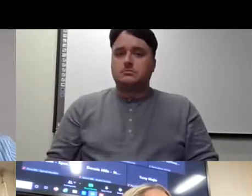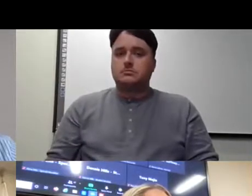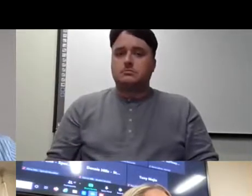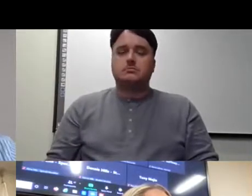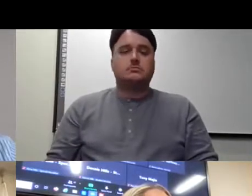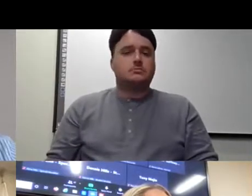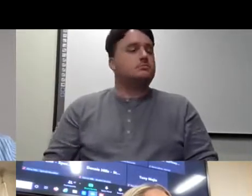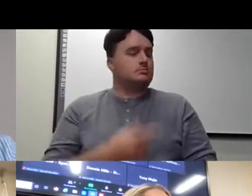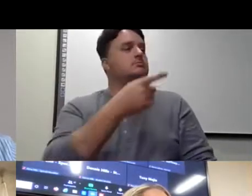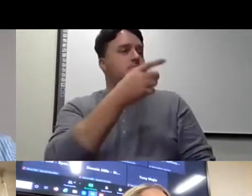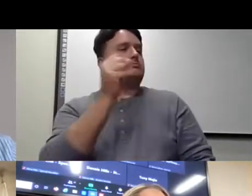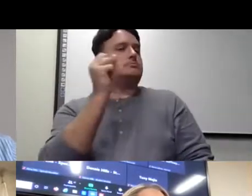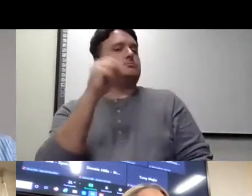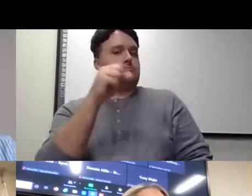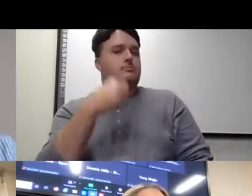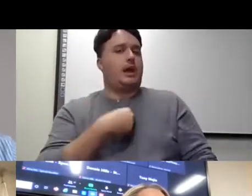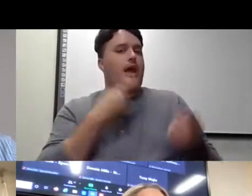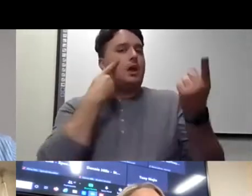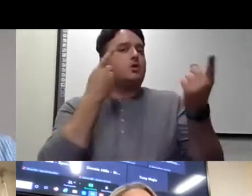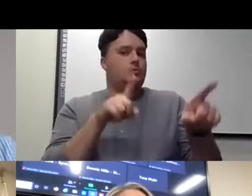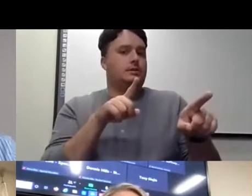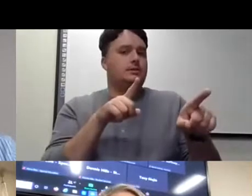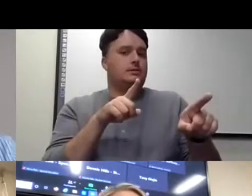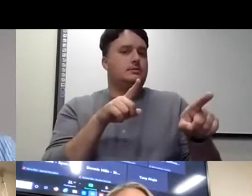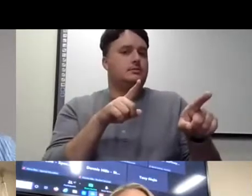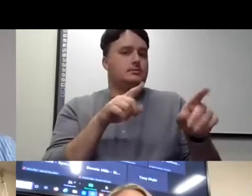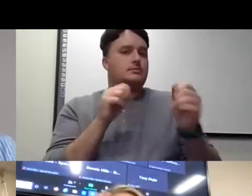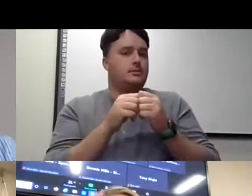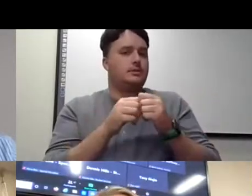So yes, I agree with,